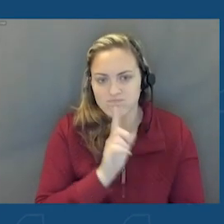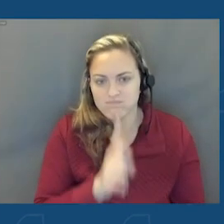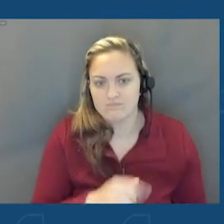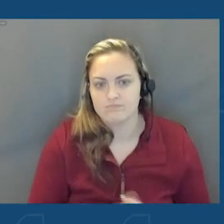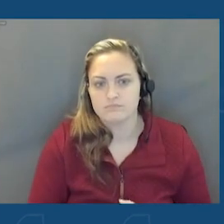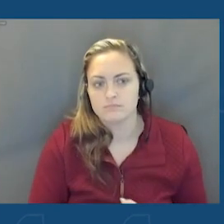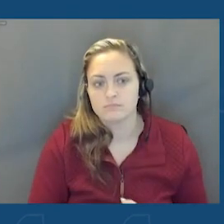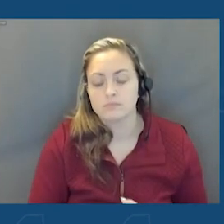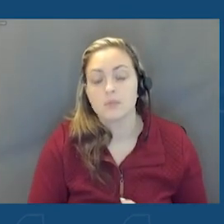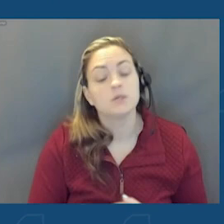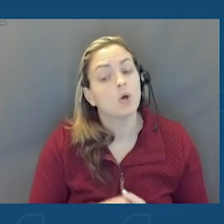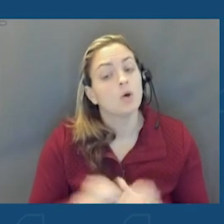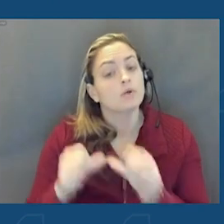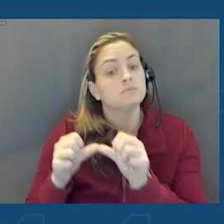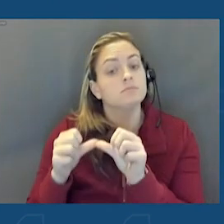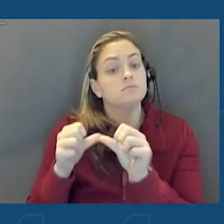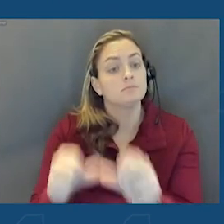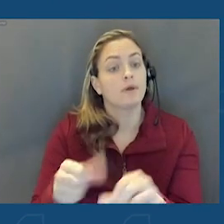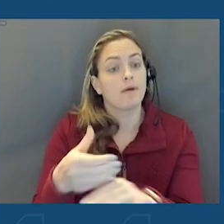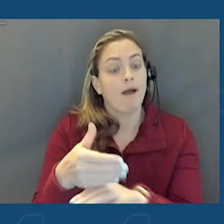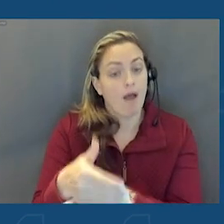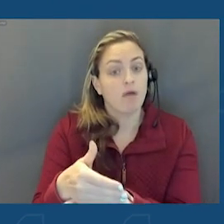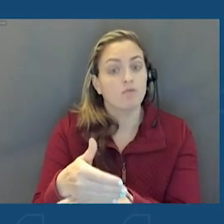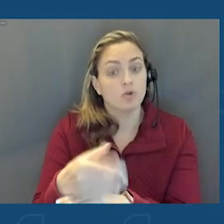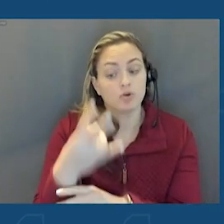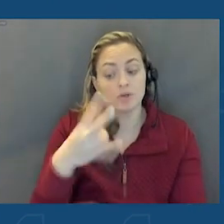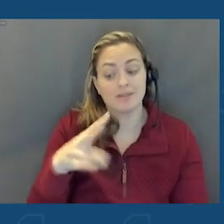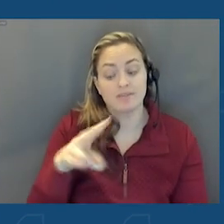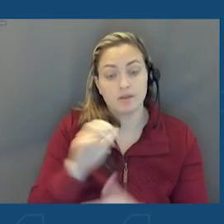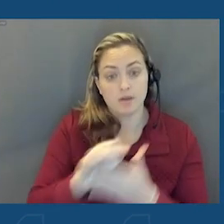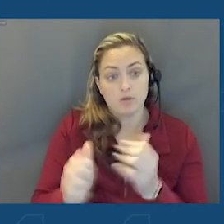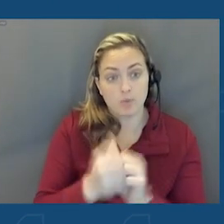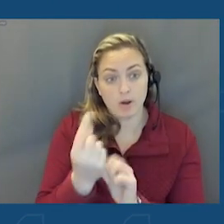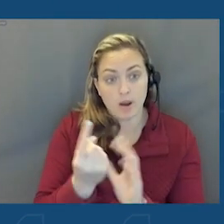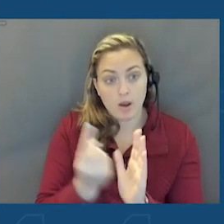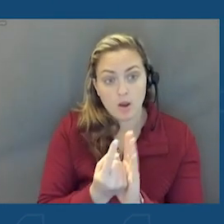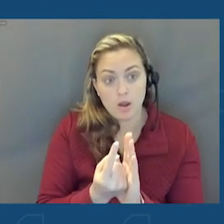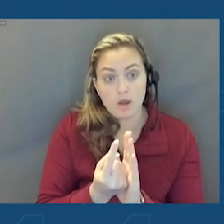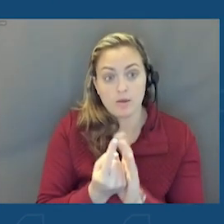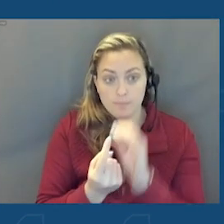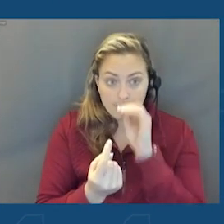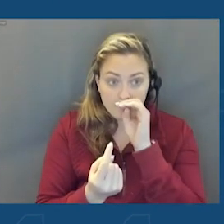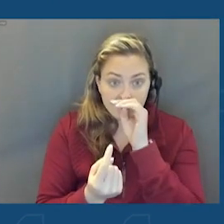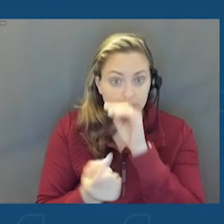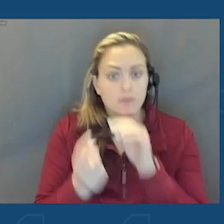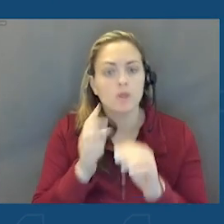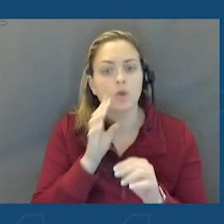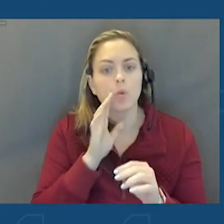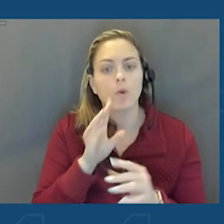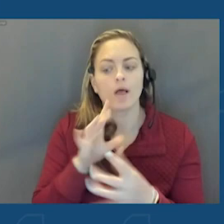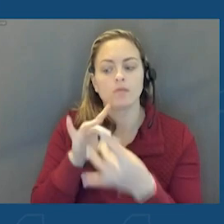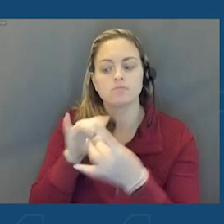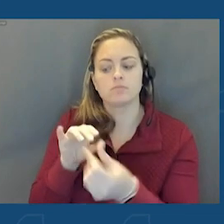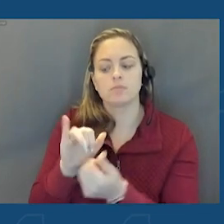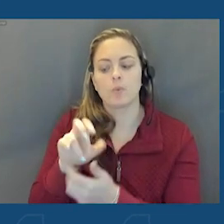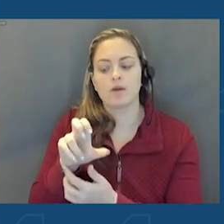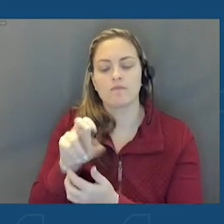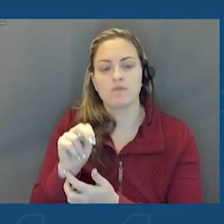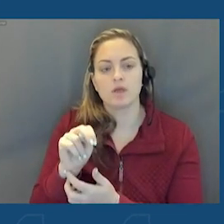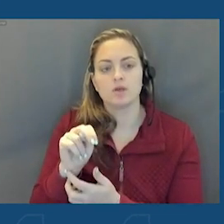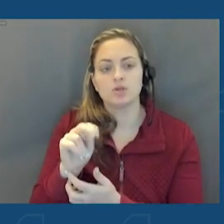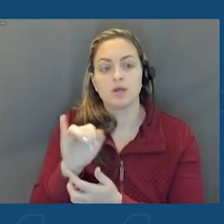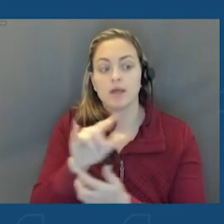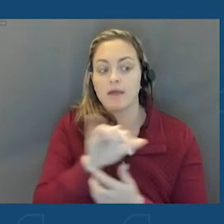going forward, after we get to this $17 an hour, we're going to index it to inflation. Inflation goes up,